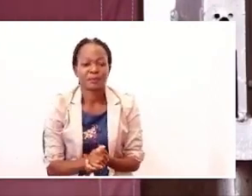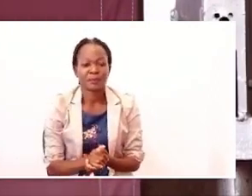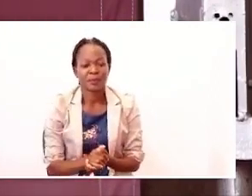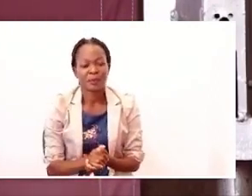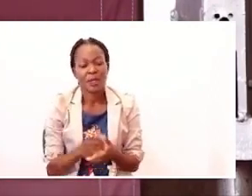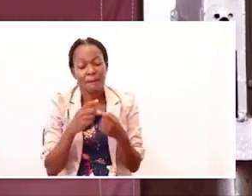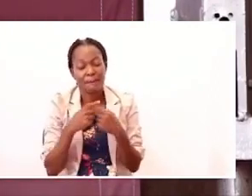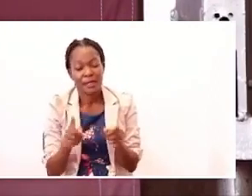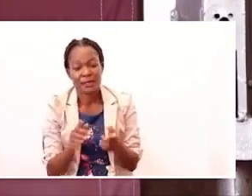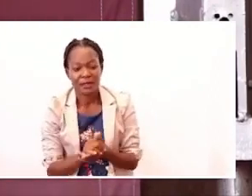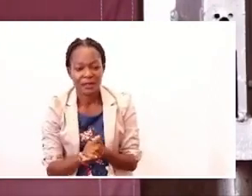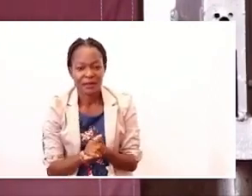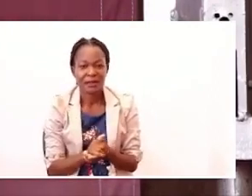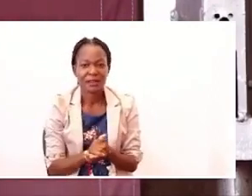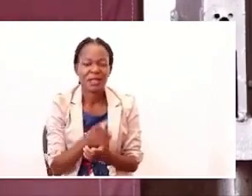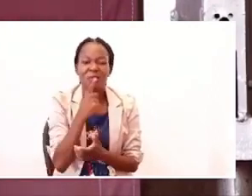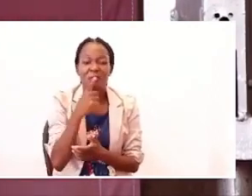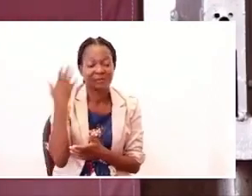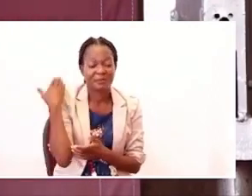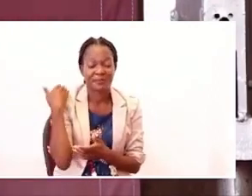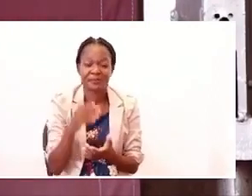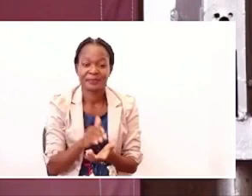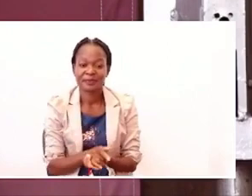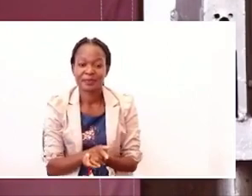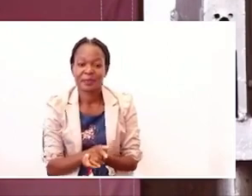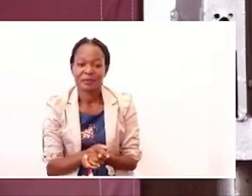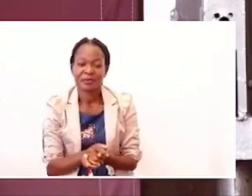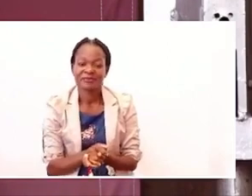But as it has already been mentioned,